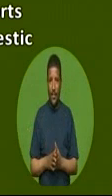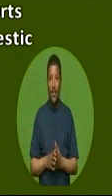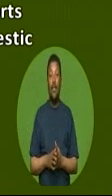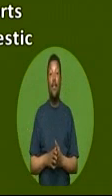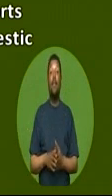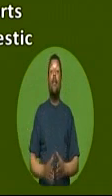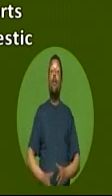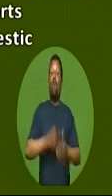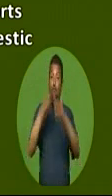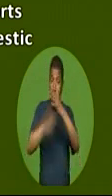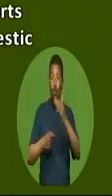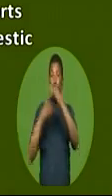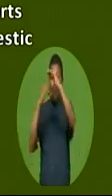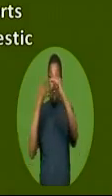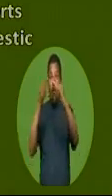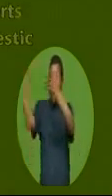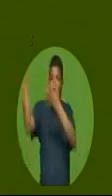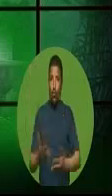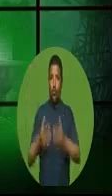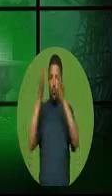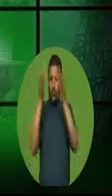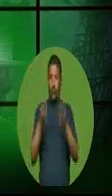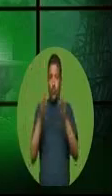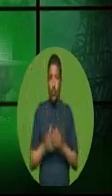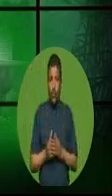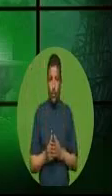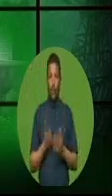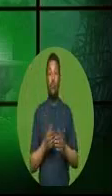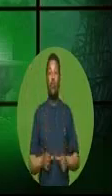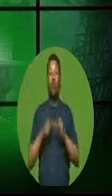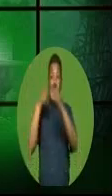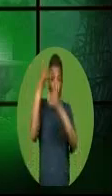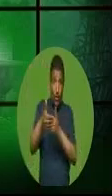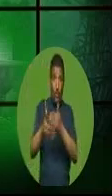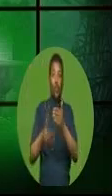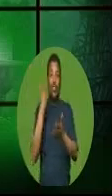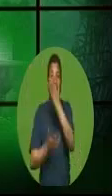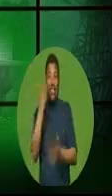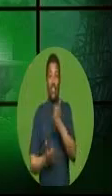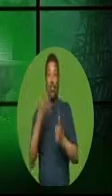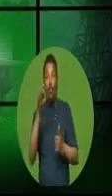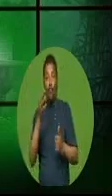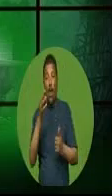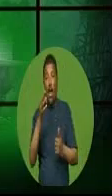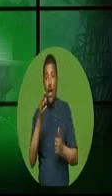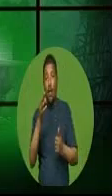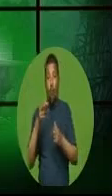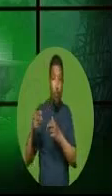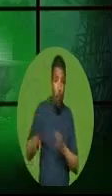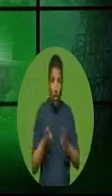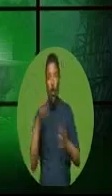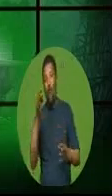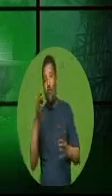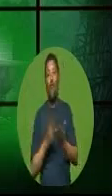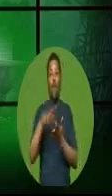the volume of imports will be restricted. Before proceeding to the discussion of modes of payment,